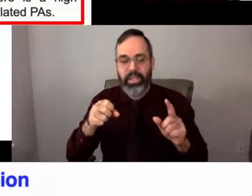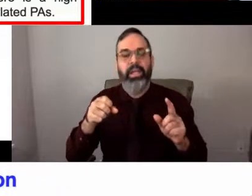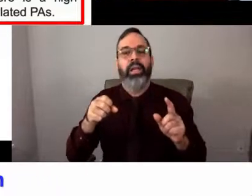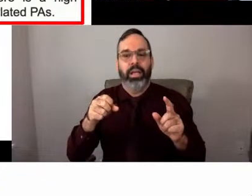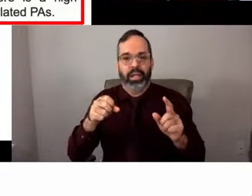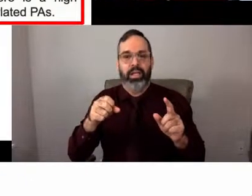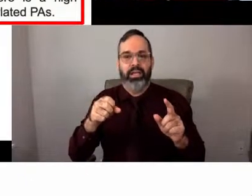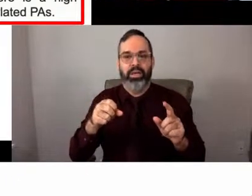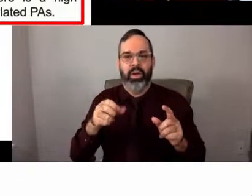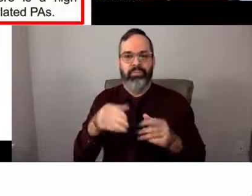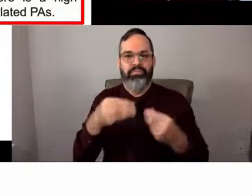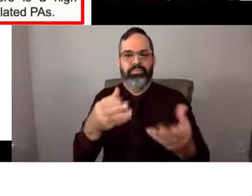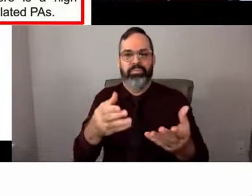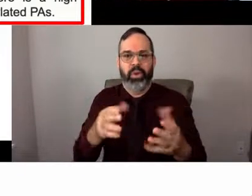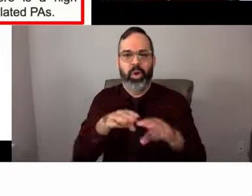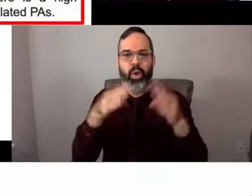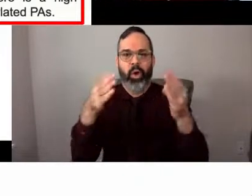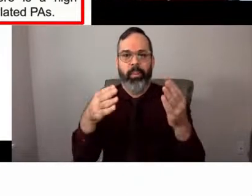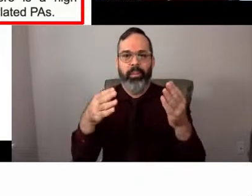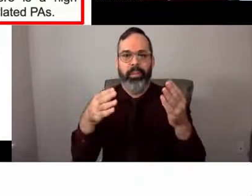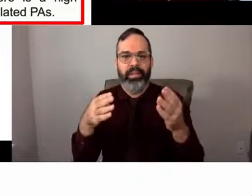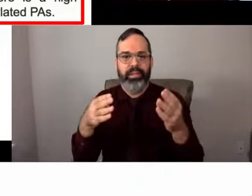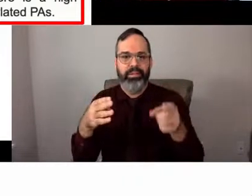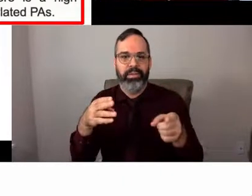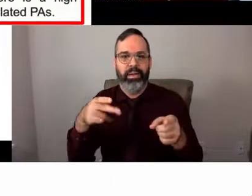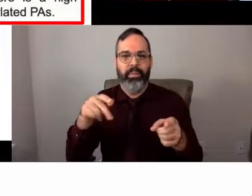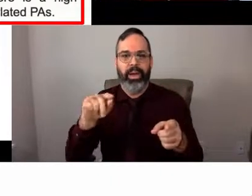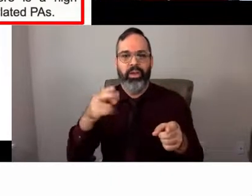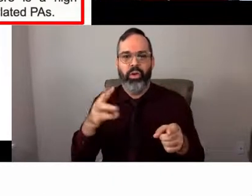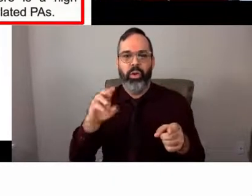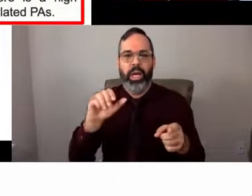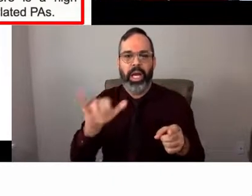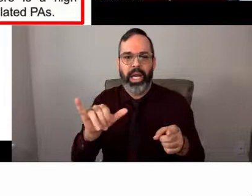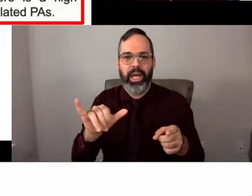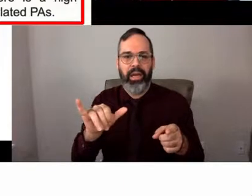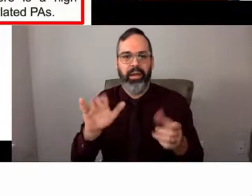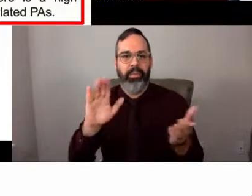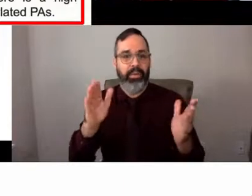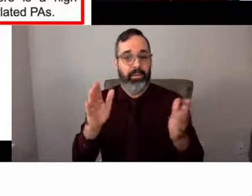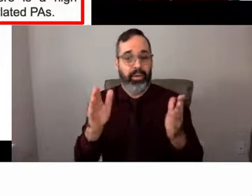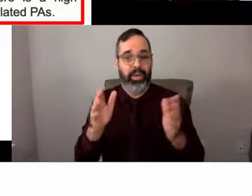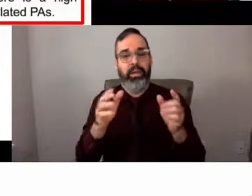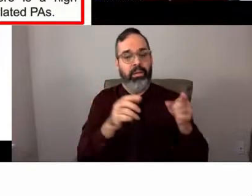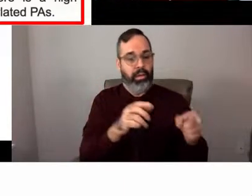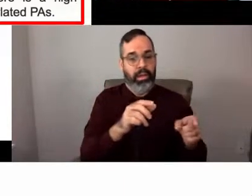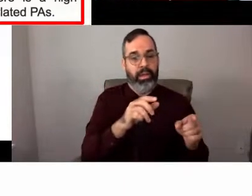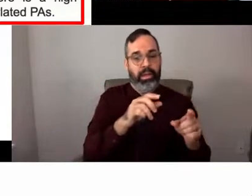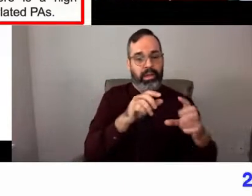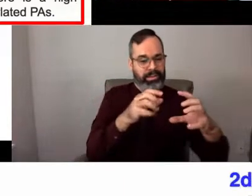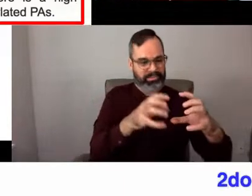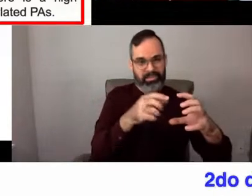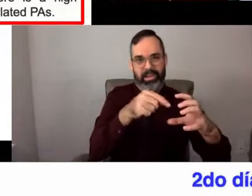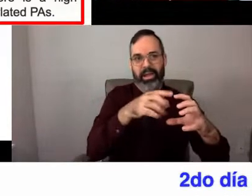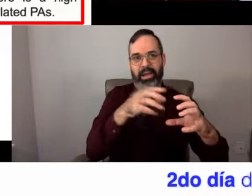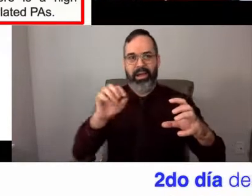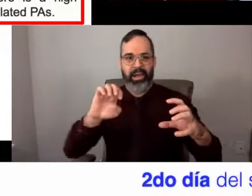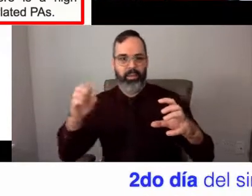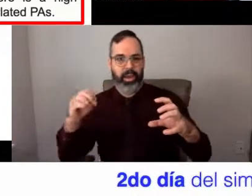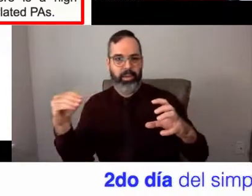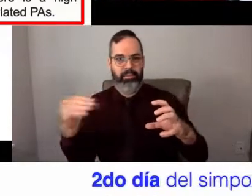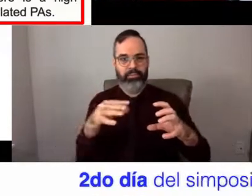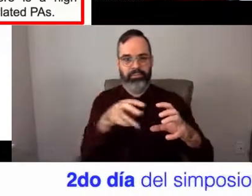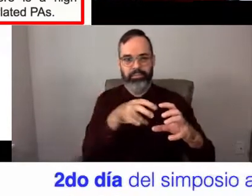suggesting the opening of a molecular signaling pathway between astrocytes and the environment. So in our overall summary, this